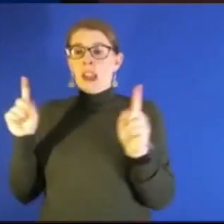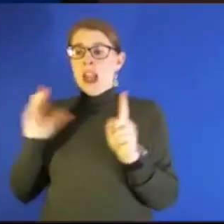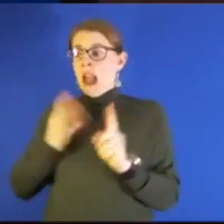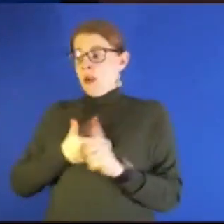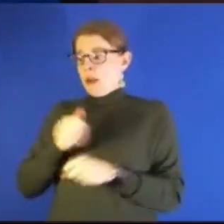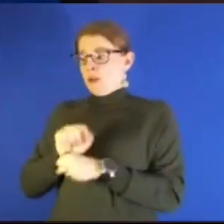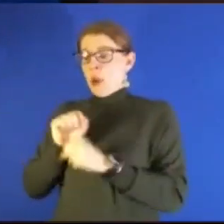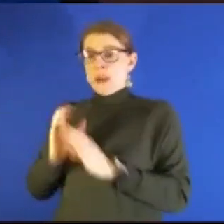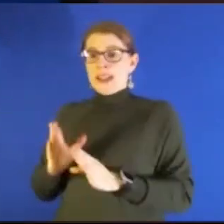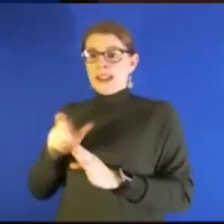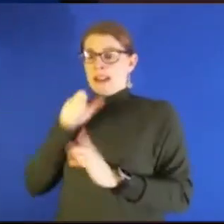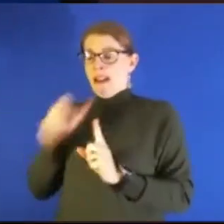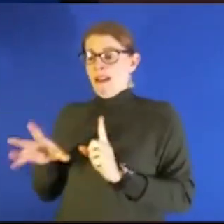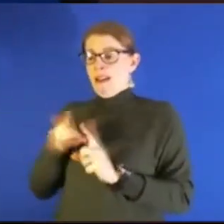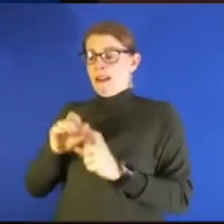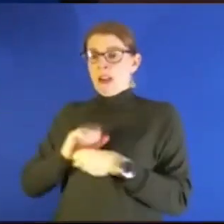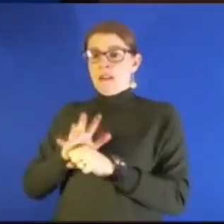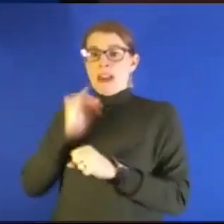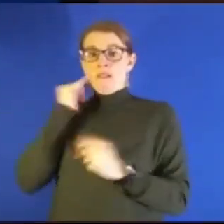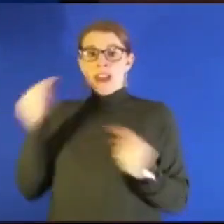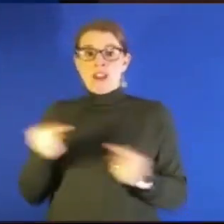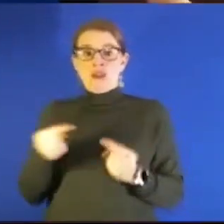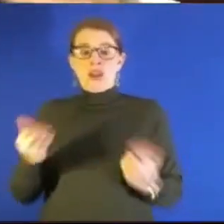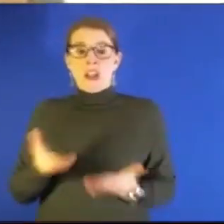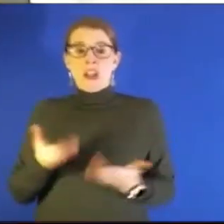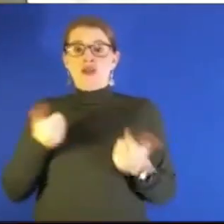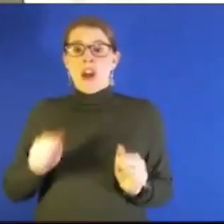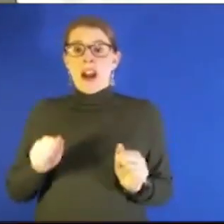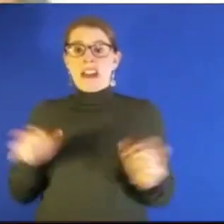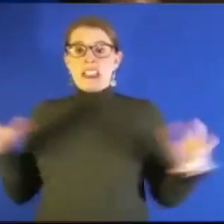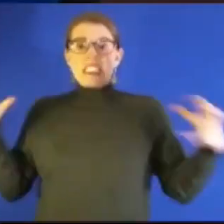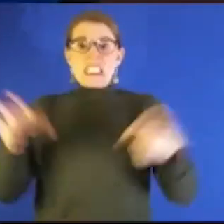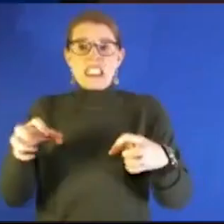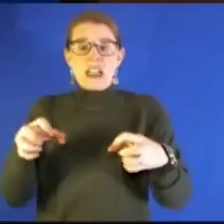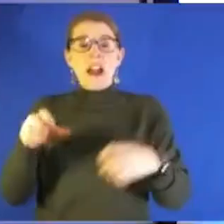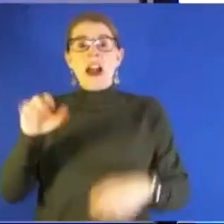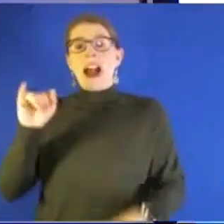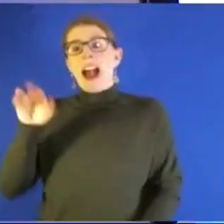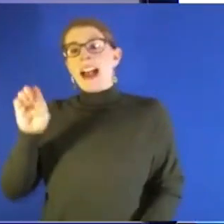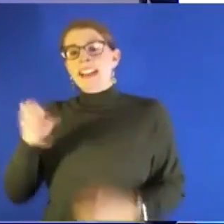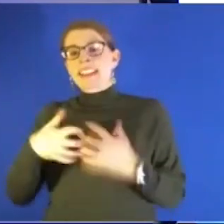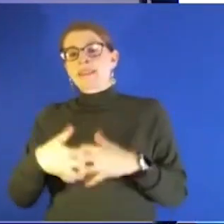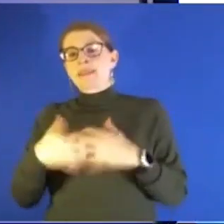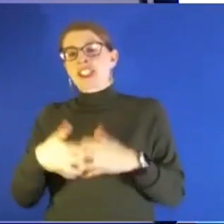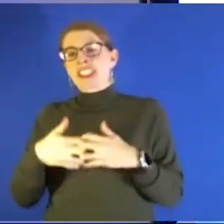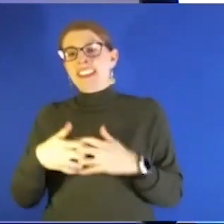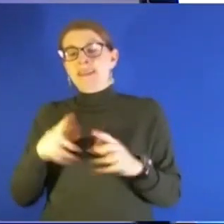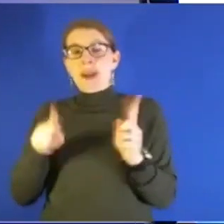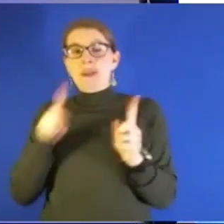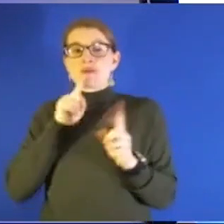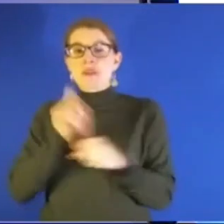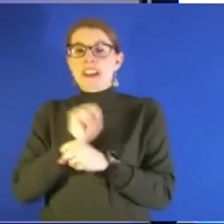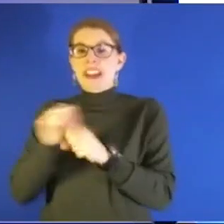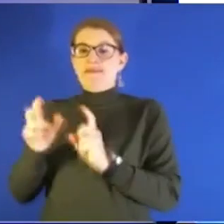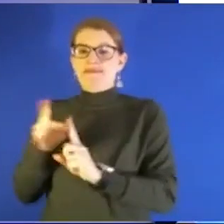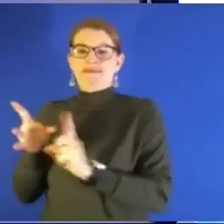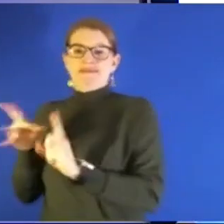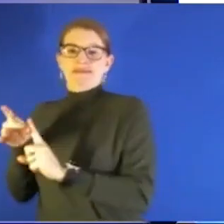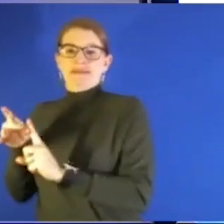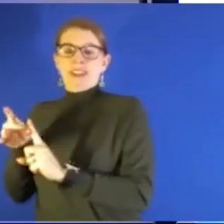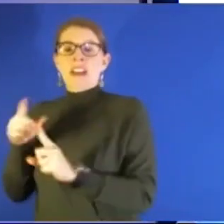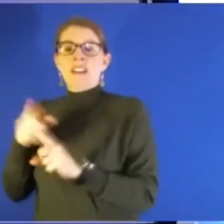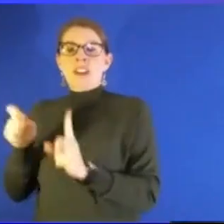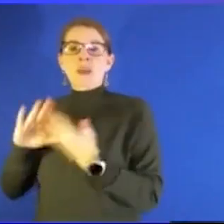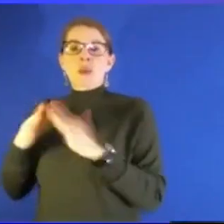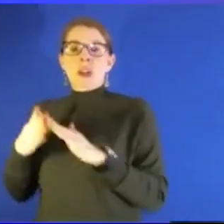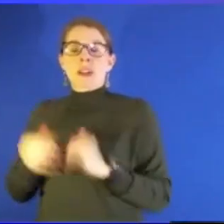only time they ever get injured here is they try to tackle an ice maker. Other than that, it's really getting done out in the community. I think that's right, and we studied that early